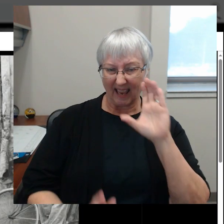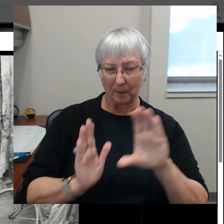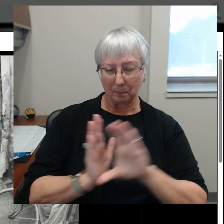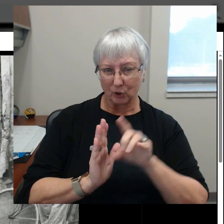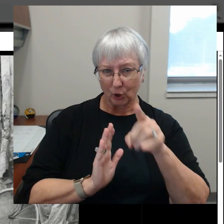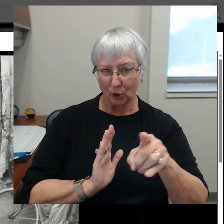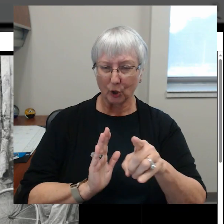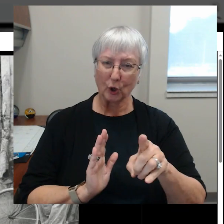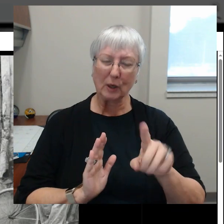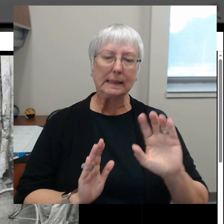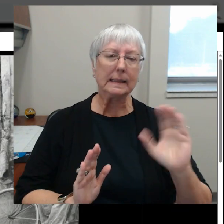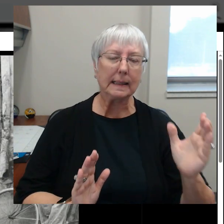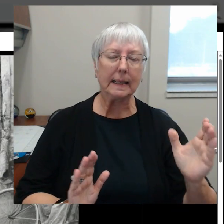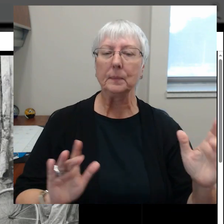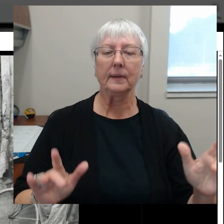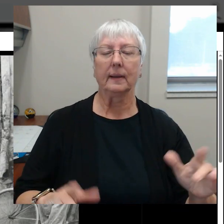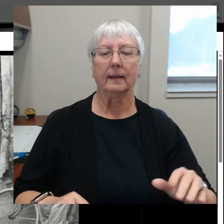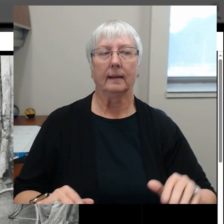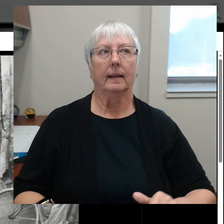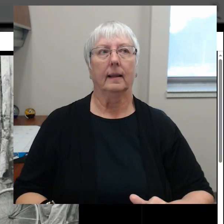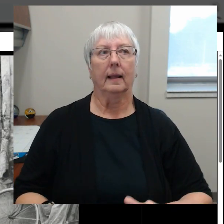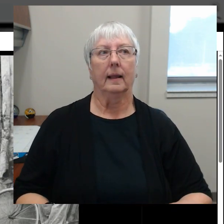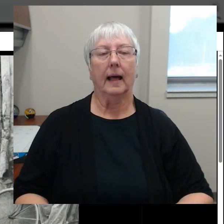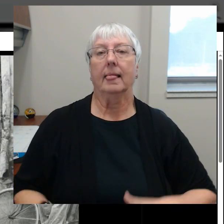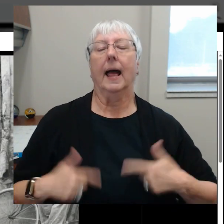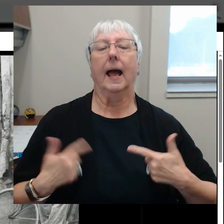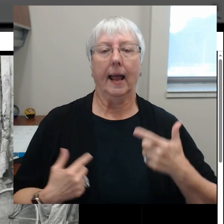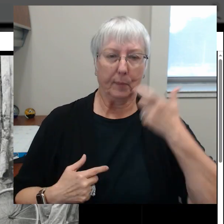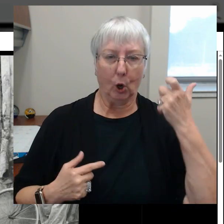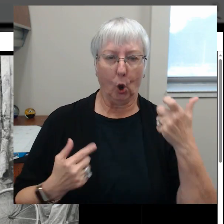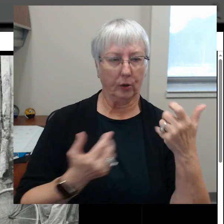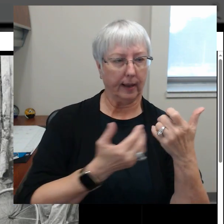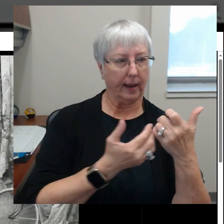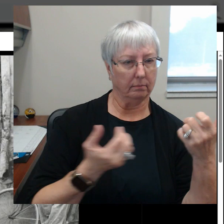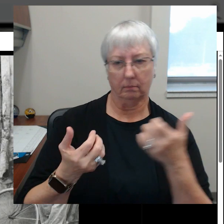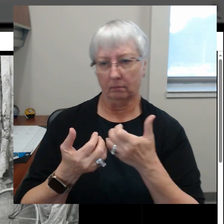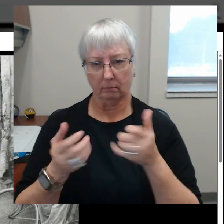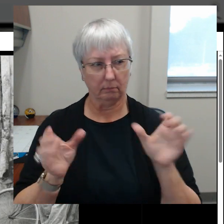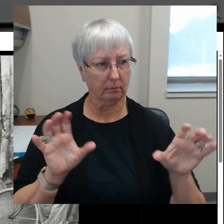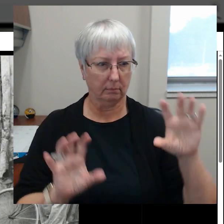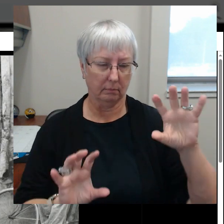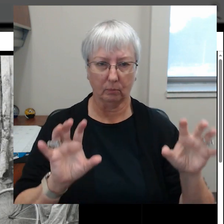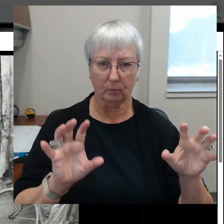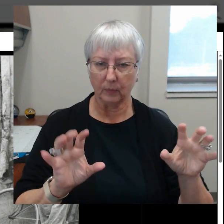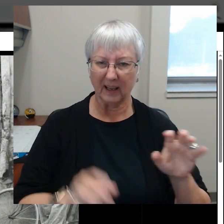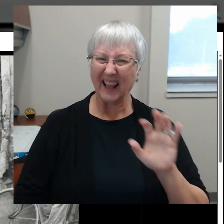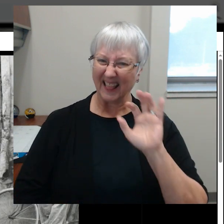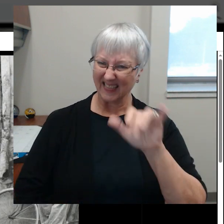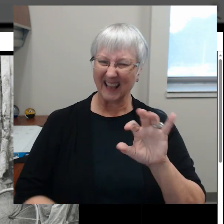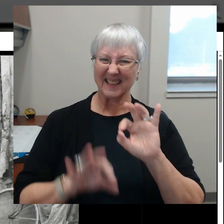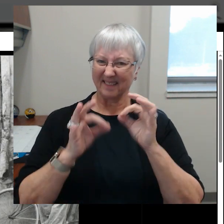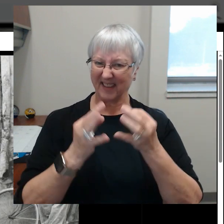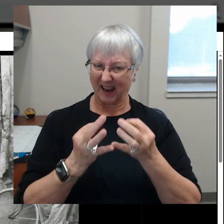to avoid simply centering the subject. Paul Strand's photograph of a family in Italy is